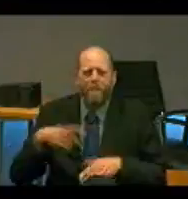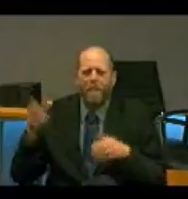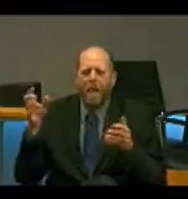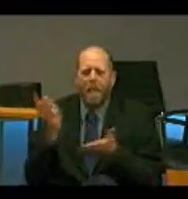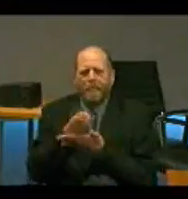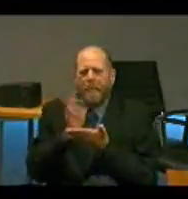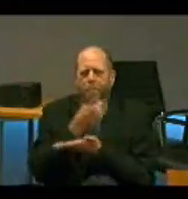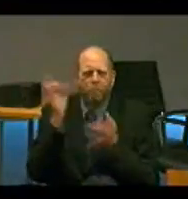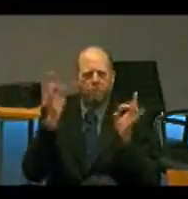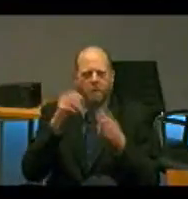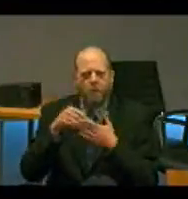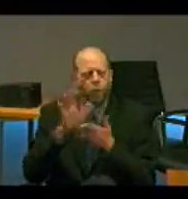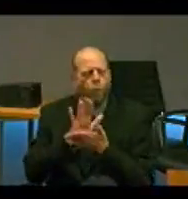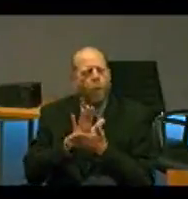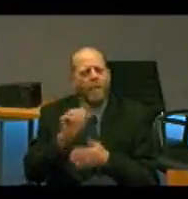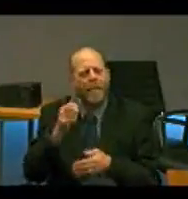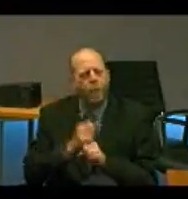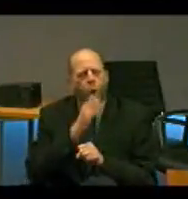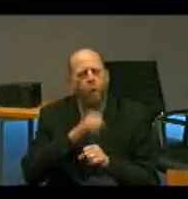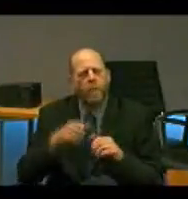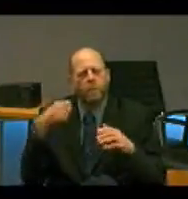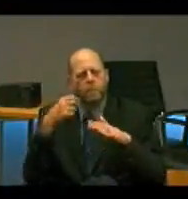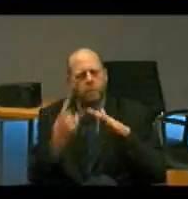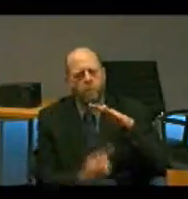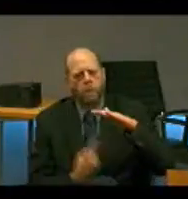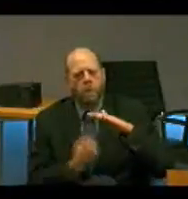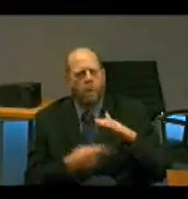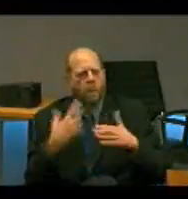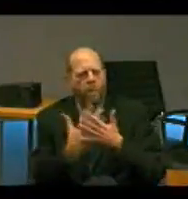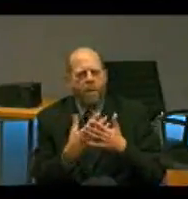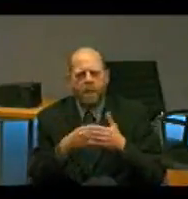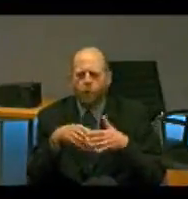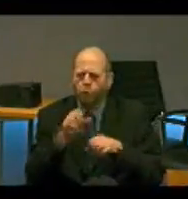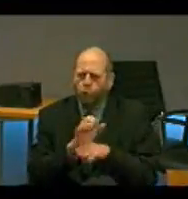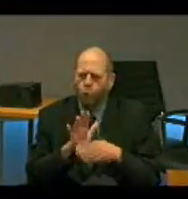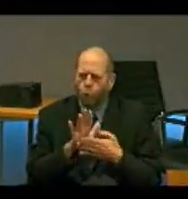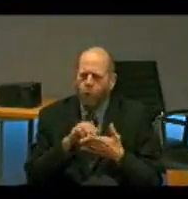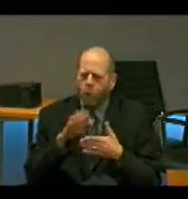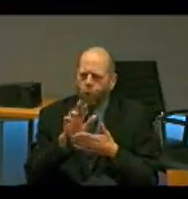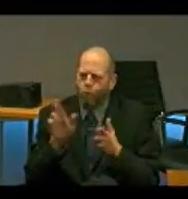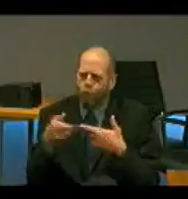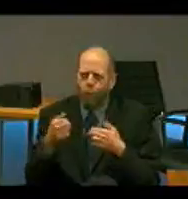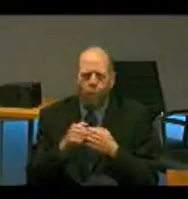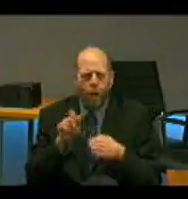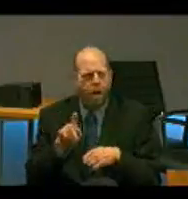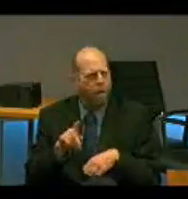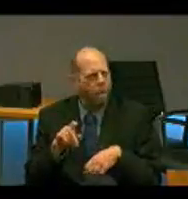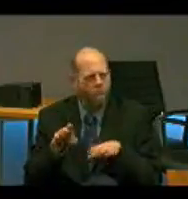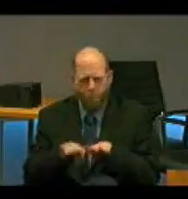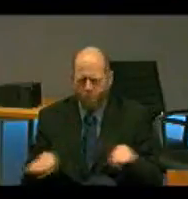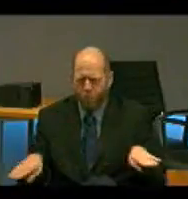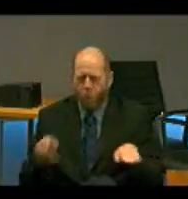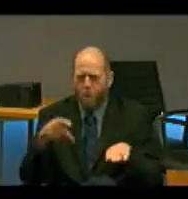and a 10-year-old spends a day in solitary confinement within her school in a room where the floor pads are soaked in